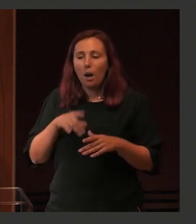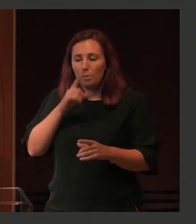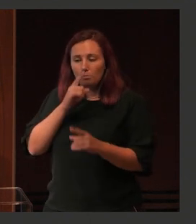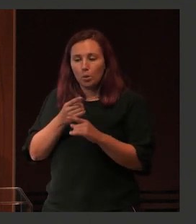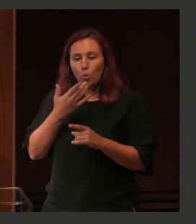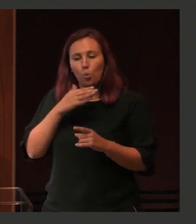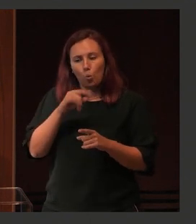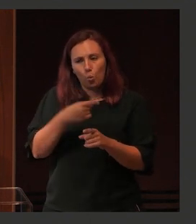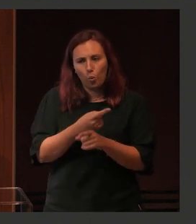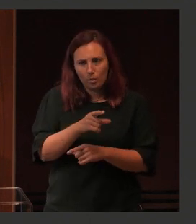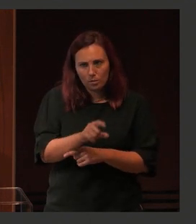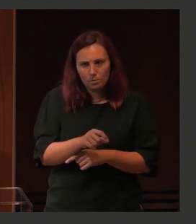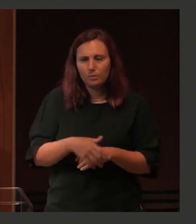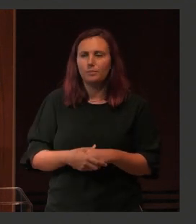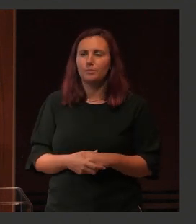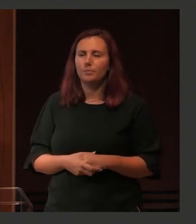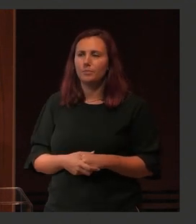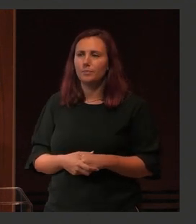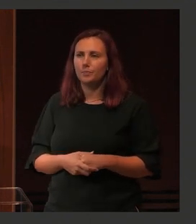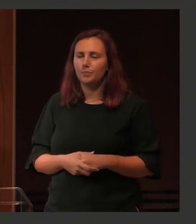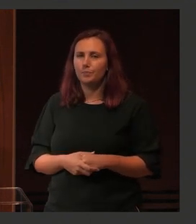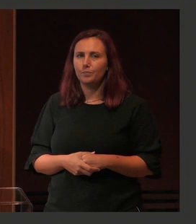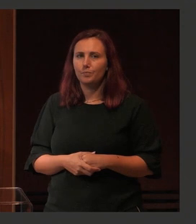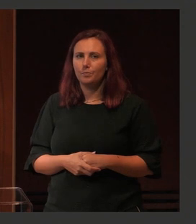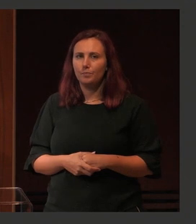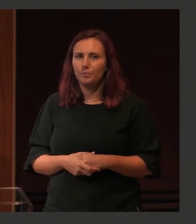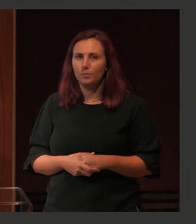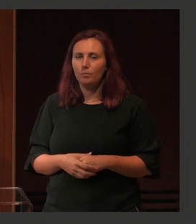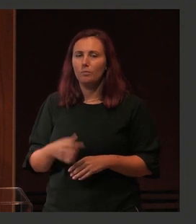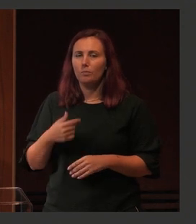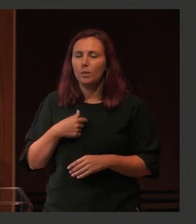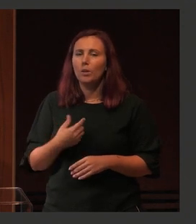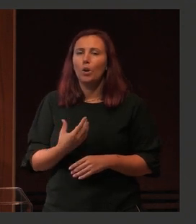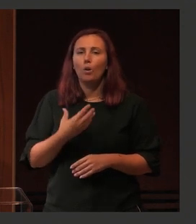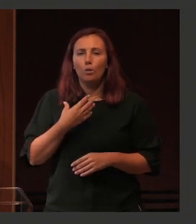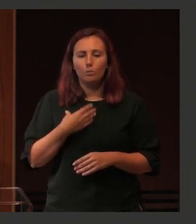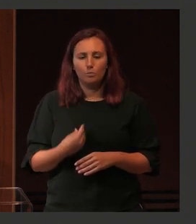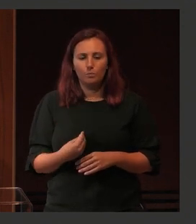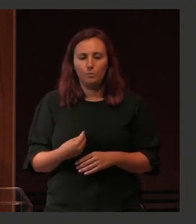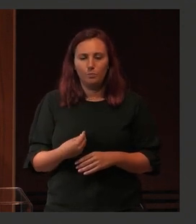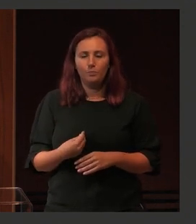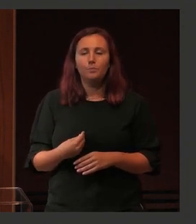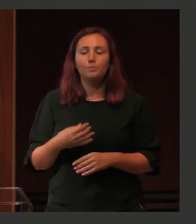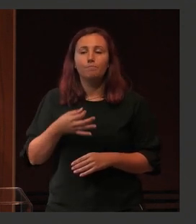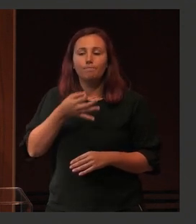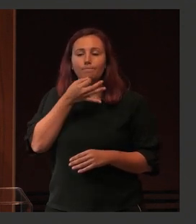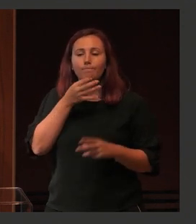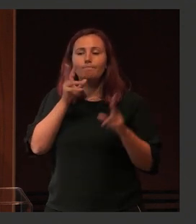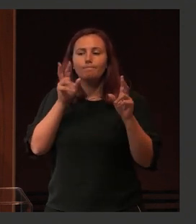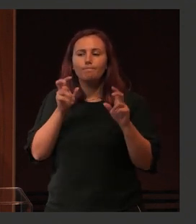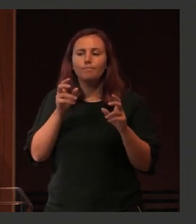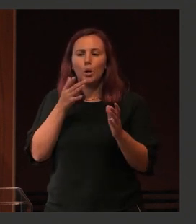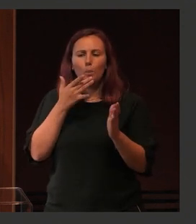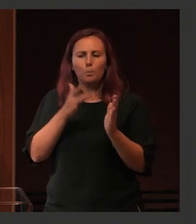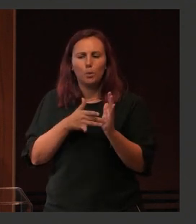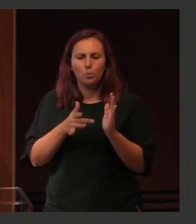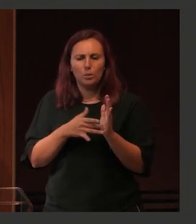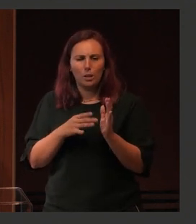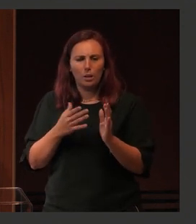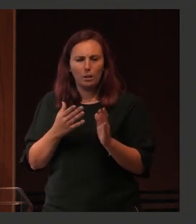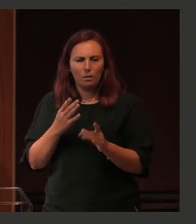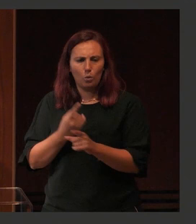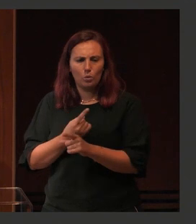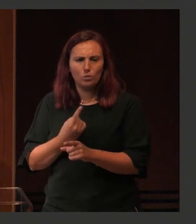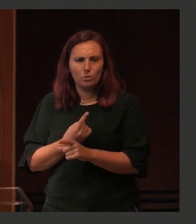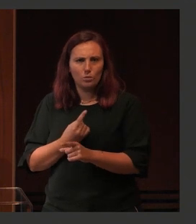And I would like to just refer to the library of things concept. I don't know whether any Portuguese